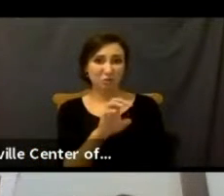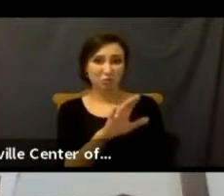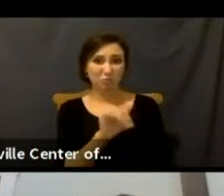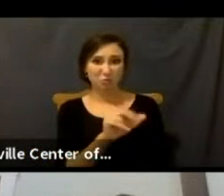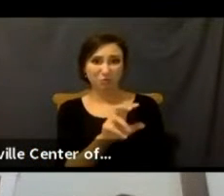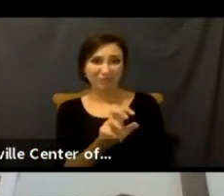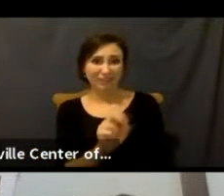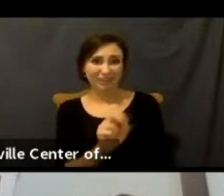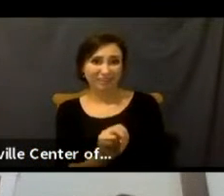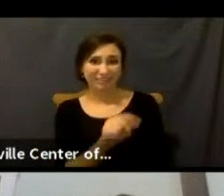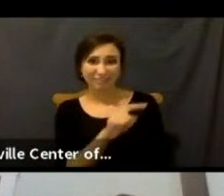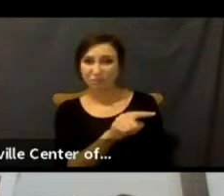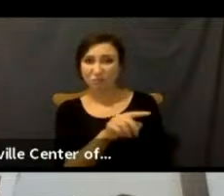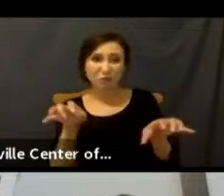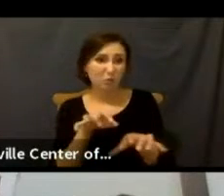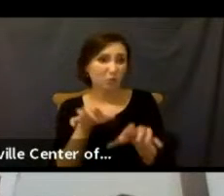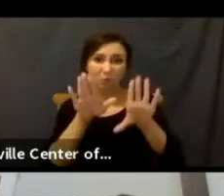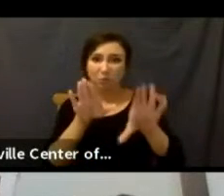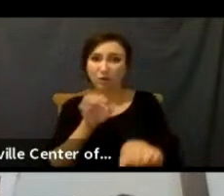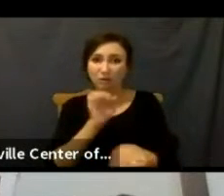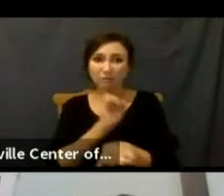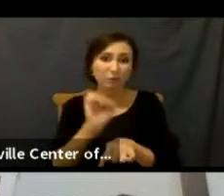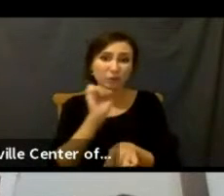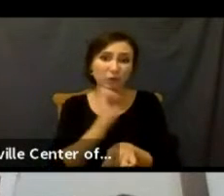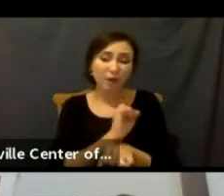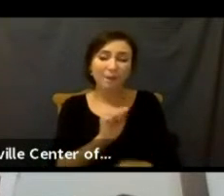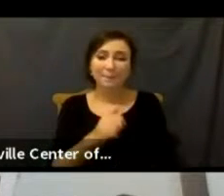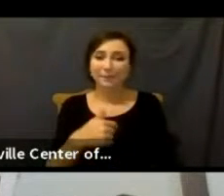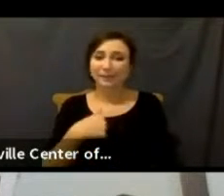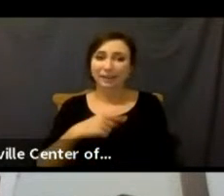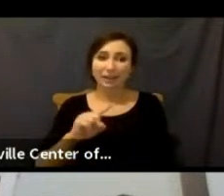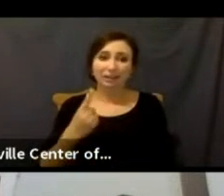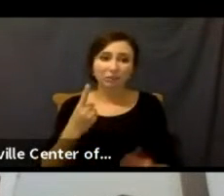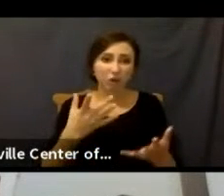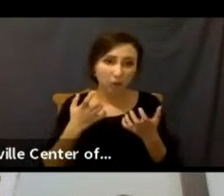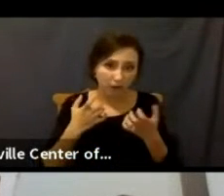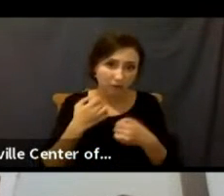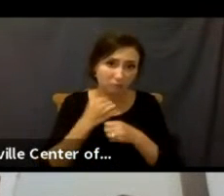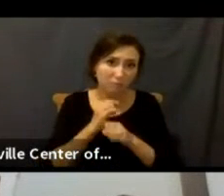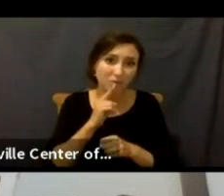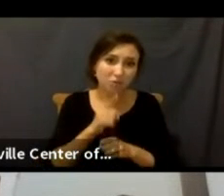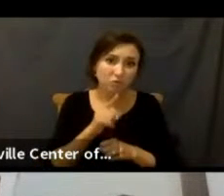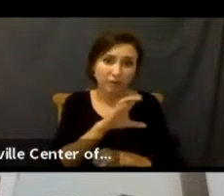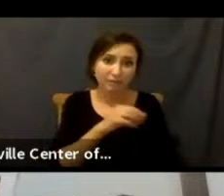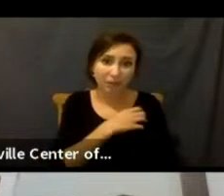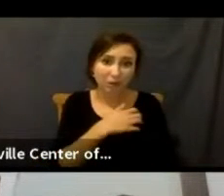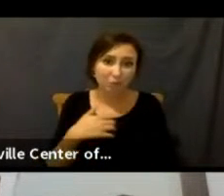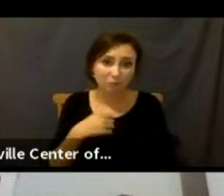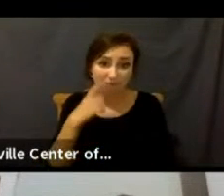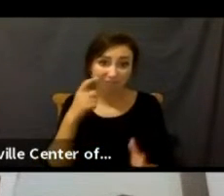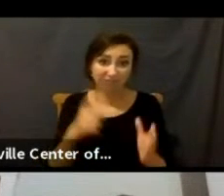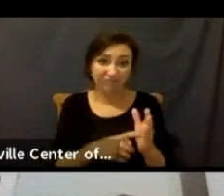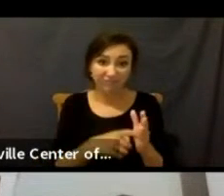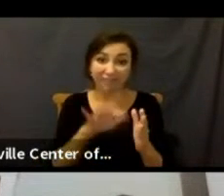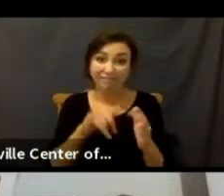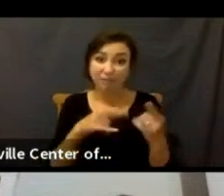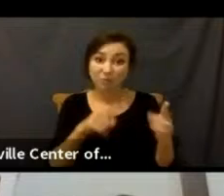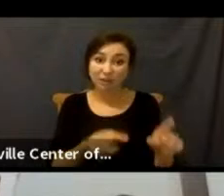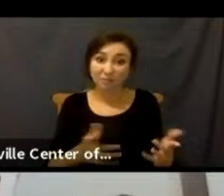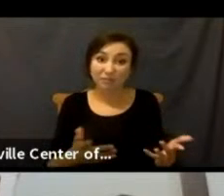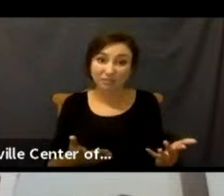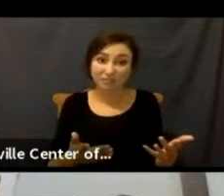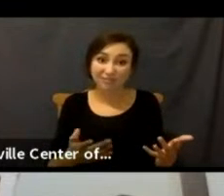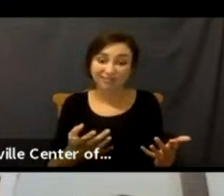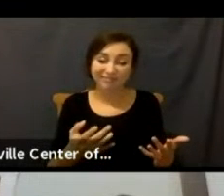when she's done such a fine job. And I would just want to make sure that the County Commission realizes that that's what ultimately is going to happen out of